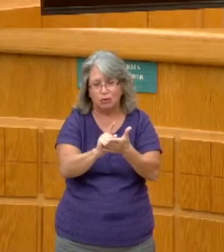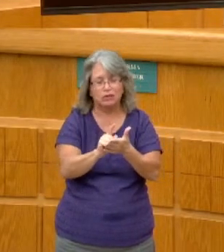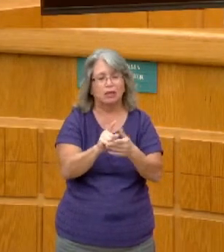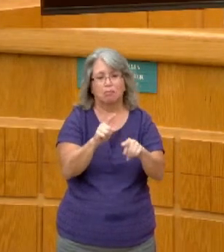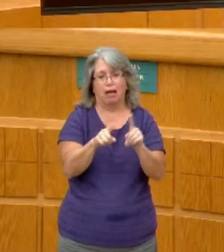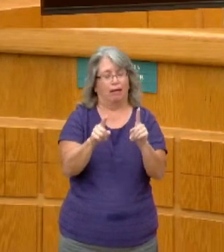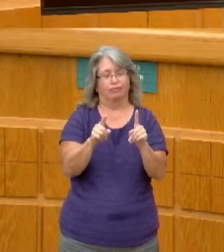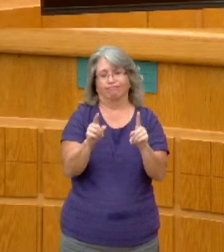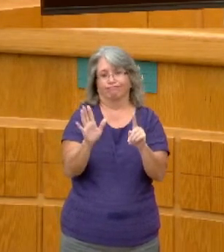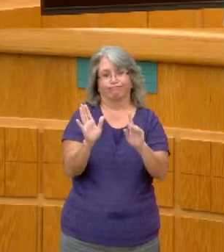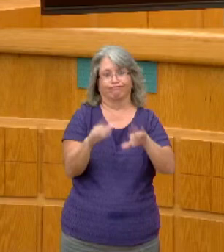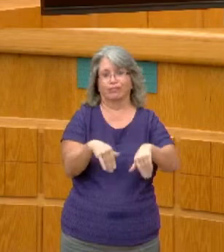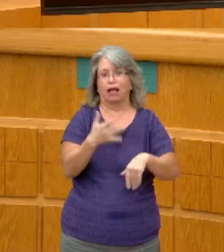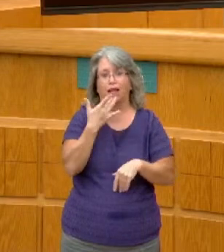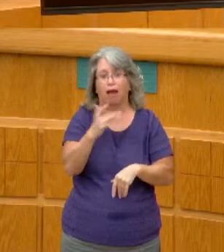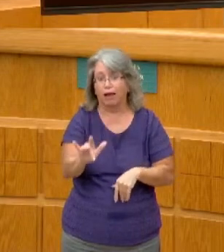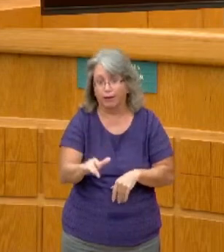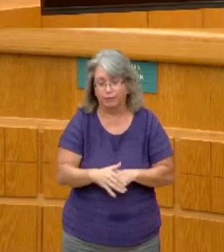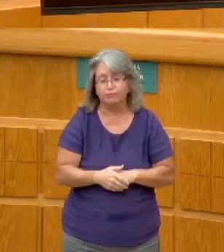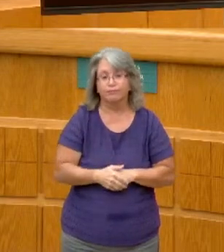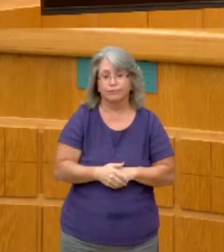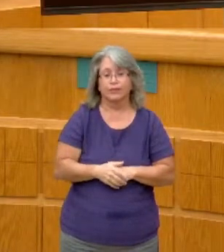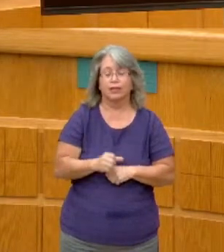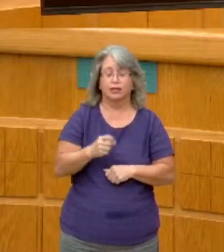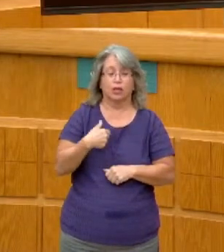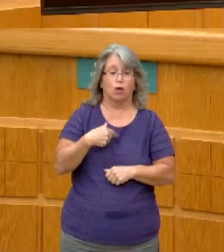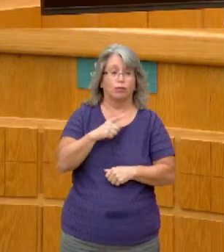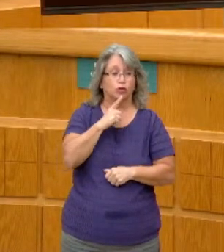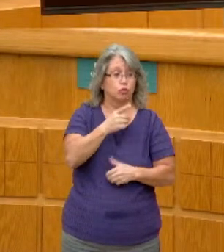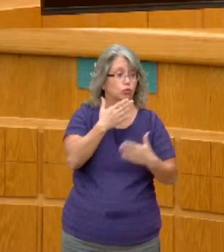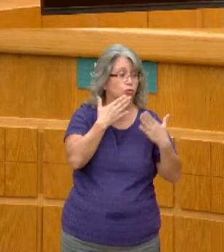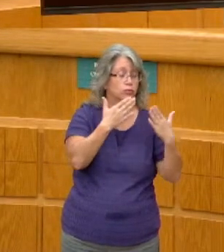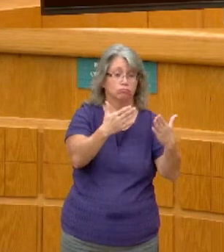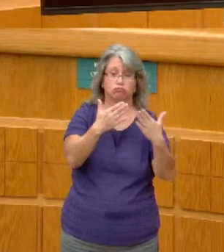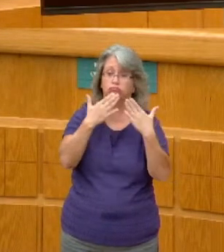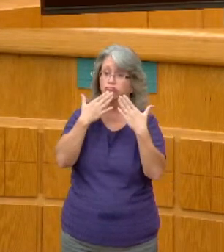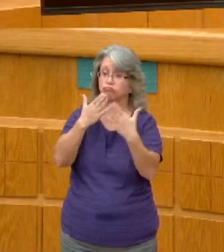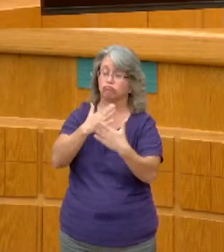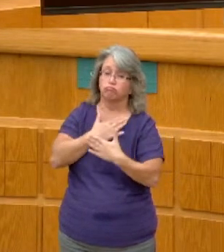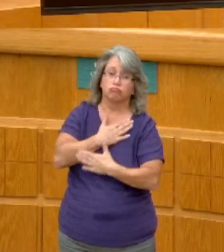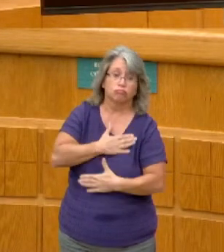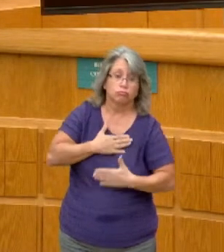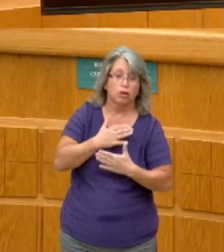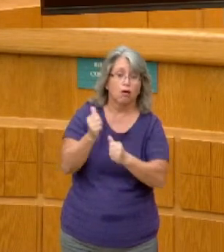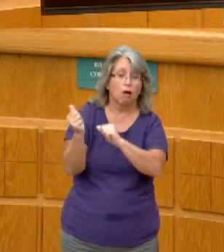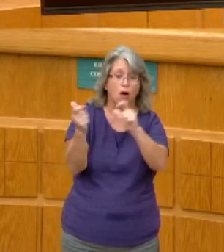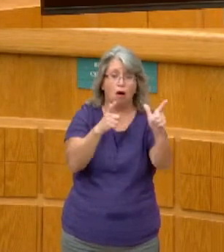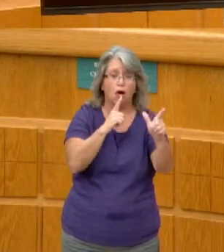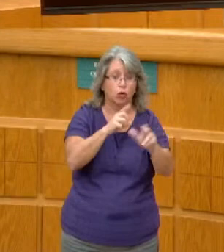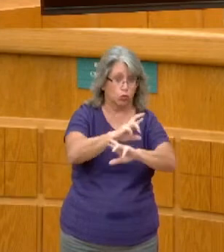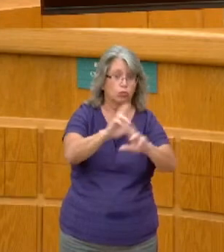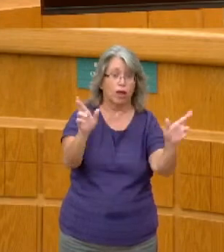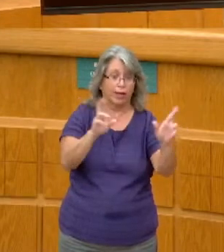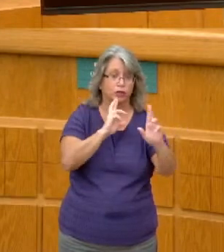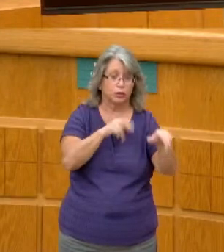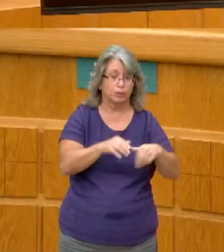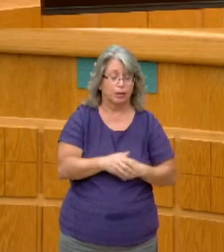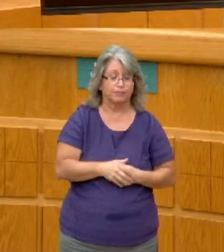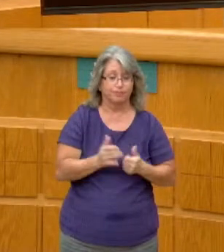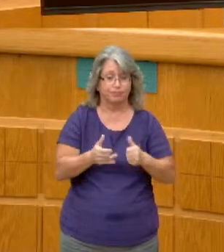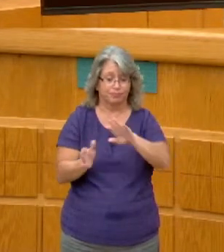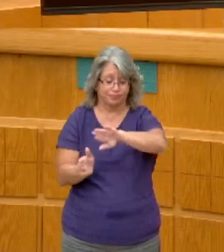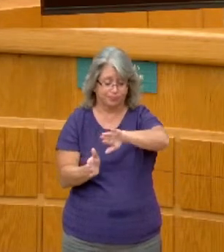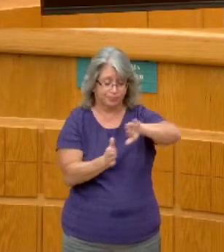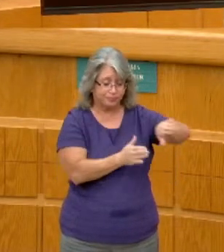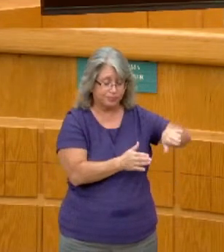very lucky. And so again, I stand grateful to all those who stand ready to respond. Now let's talk about the COVID